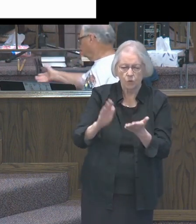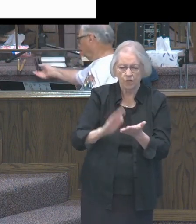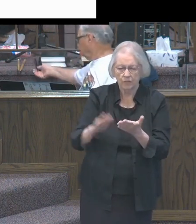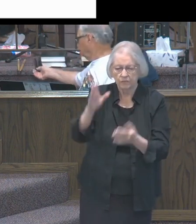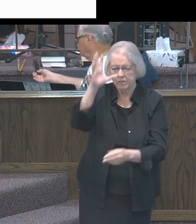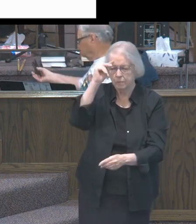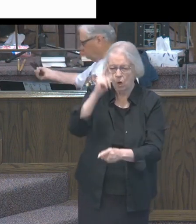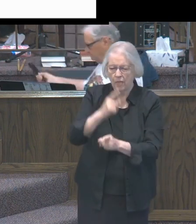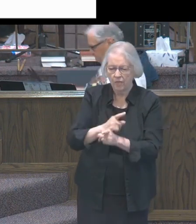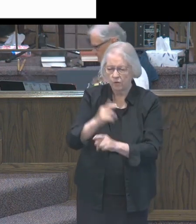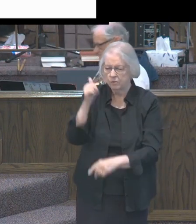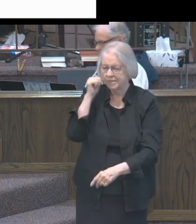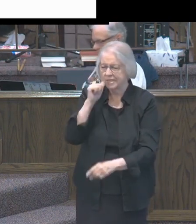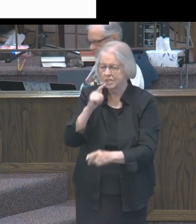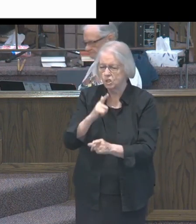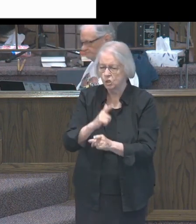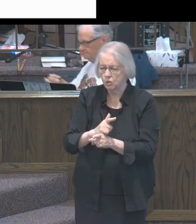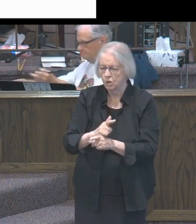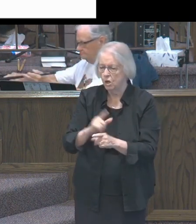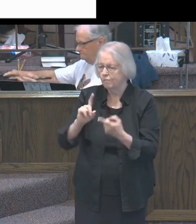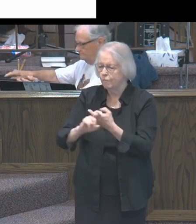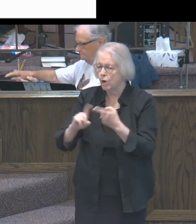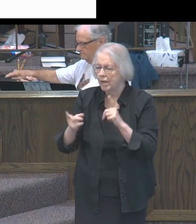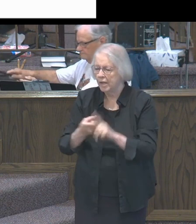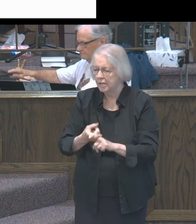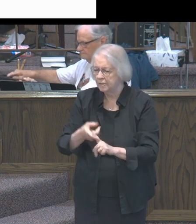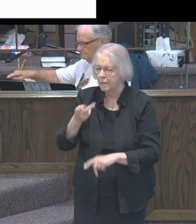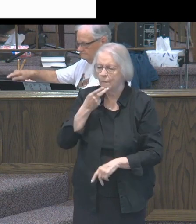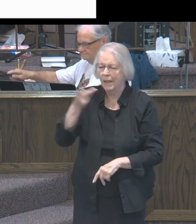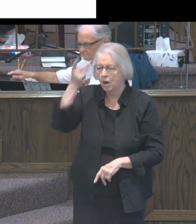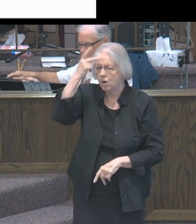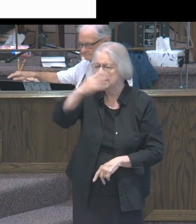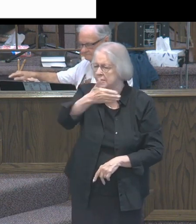that opportunity, that they would call quickly,